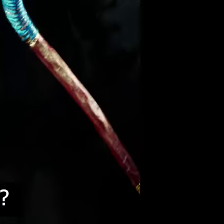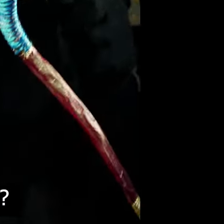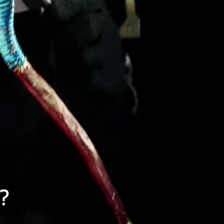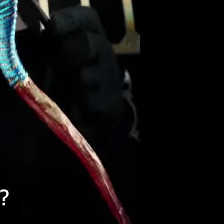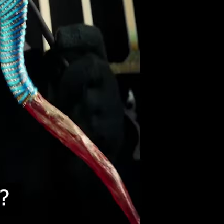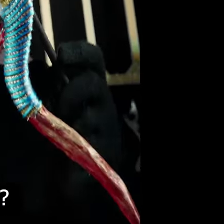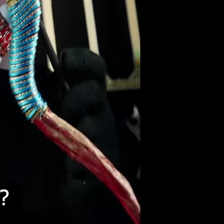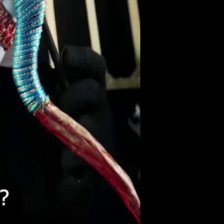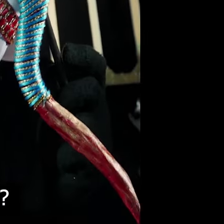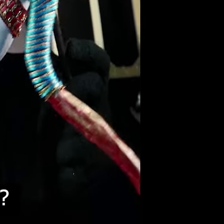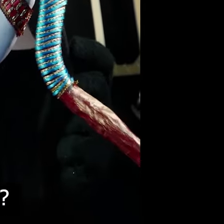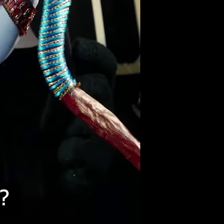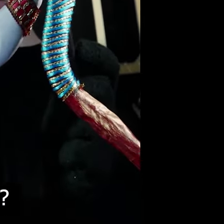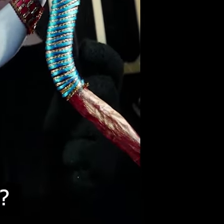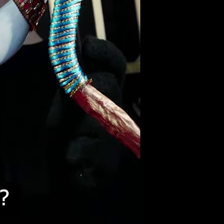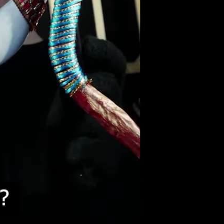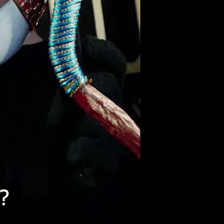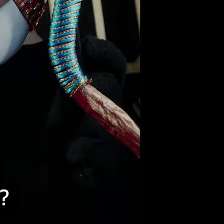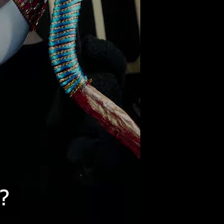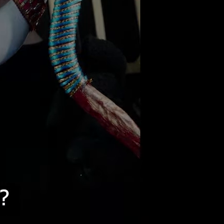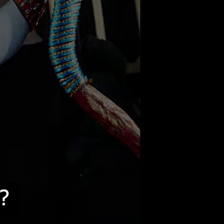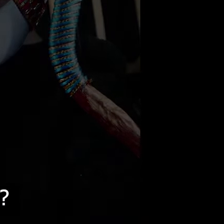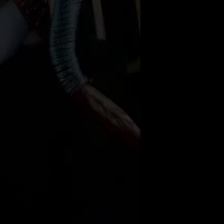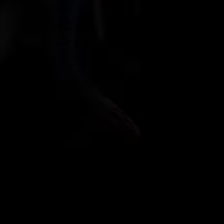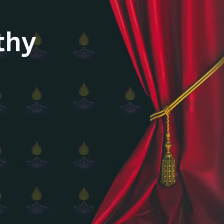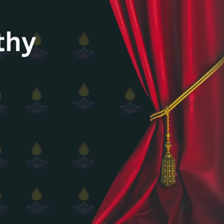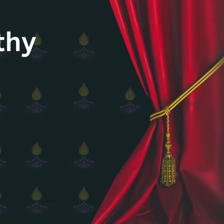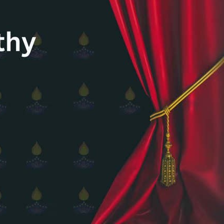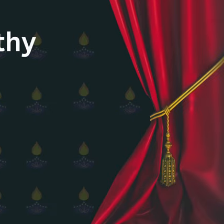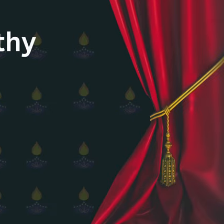But what lies in his destiny?